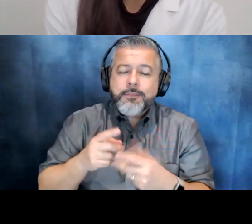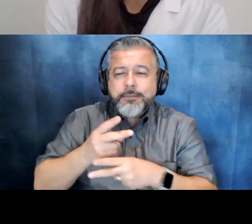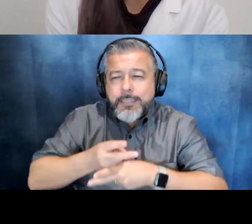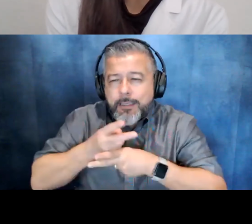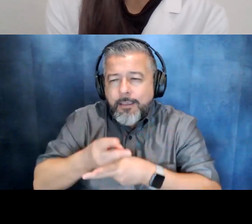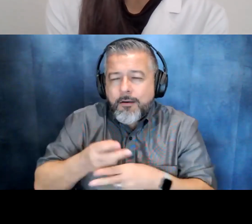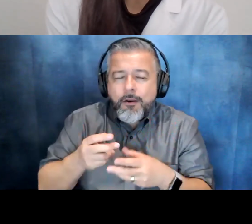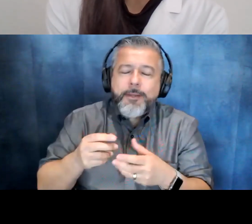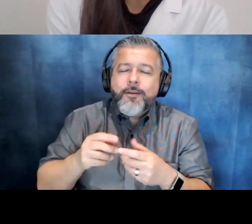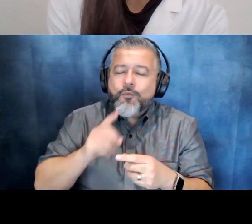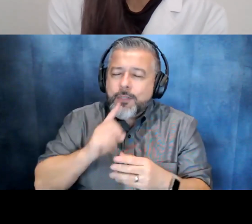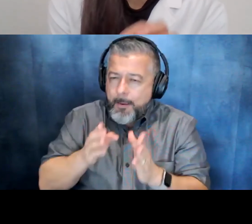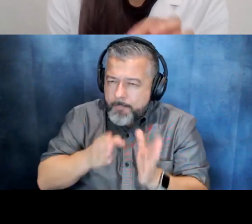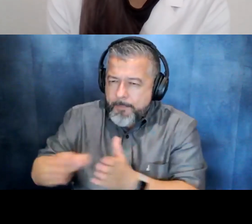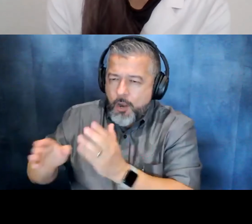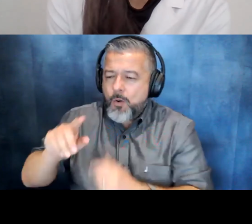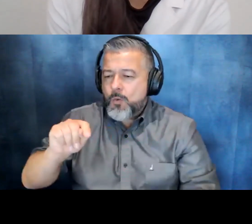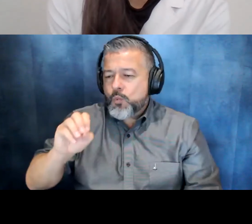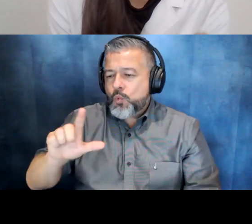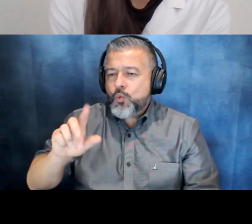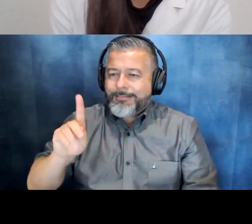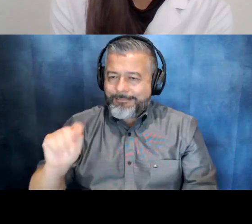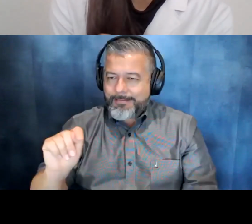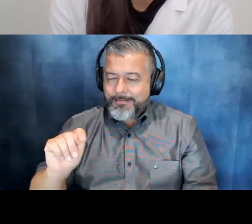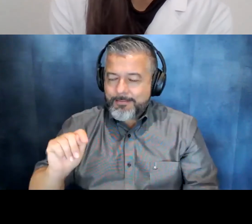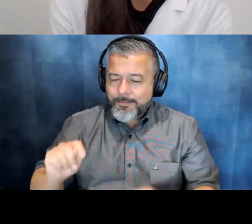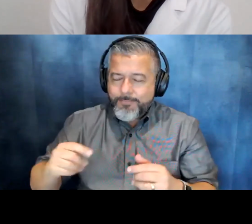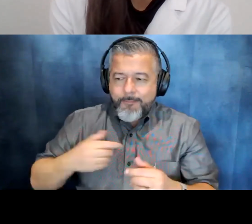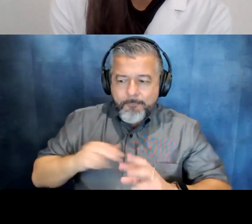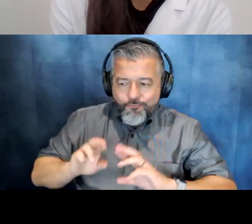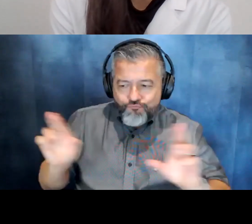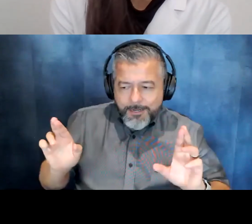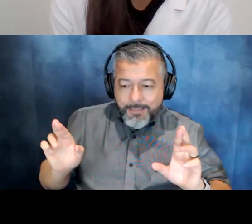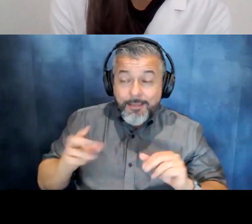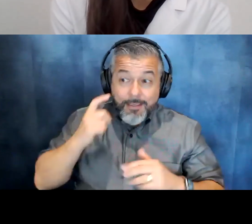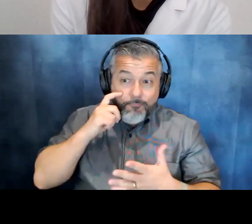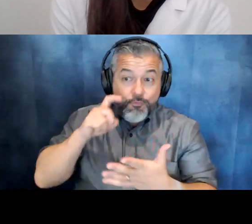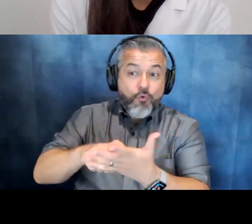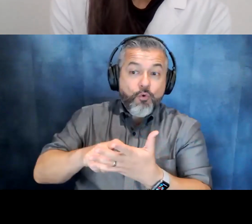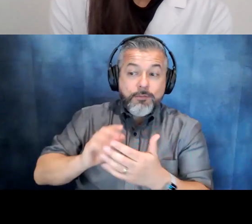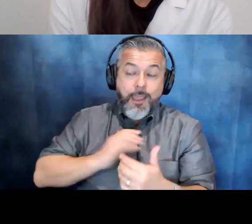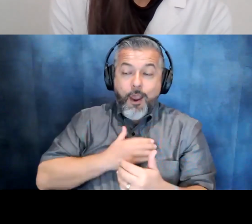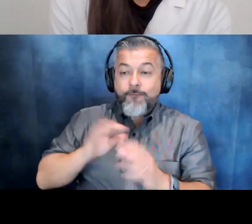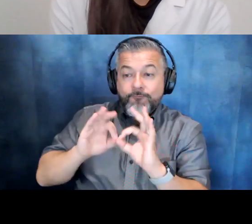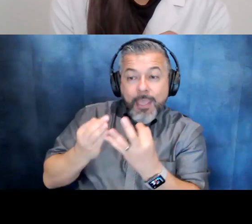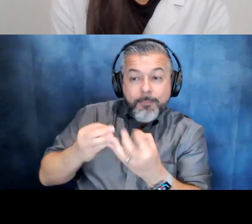that we can support our elders who are extra isolated and extra lonely during this time.